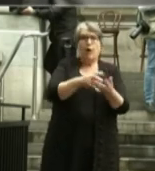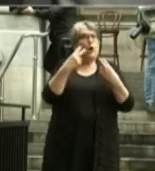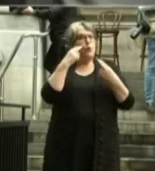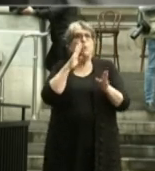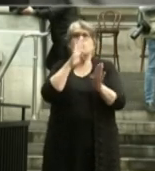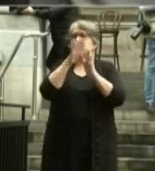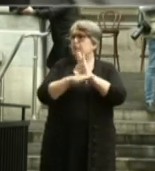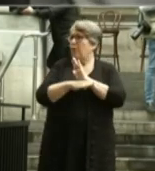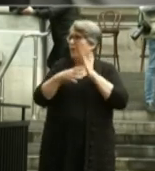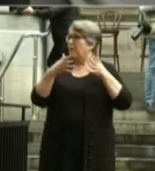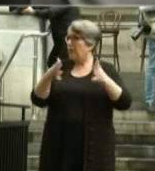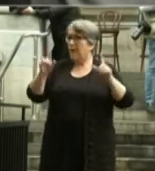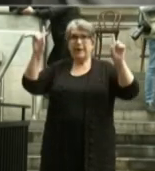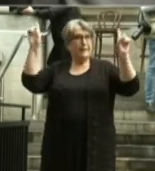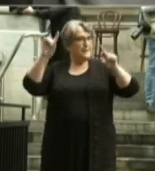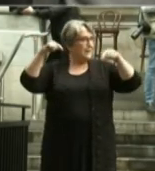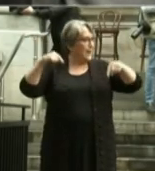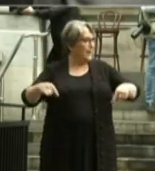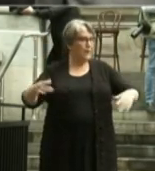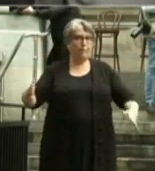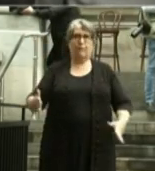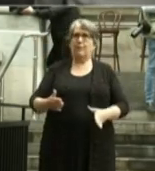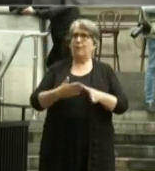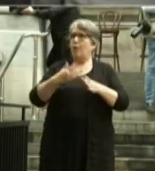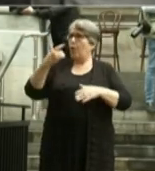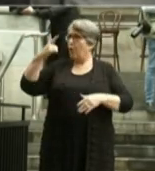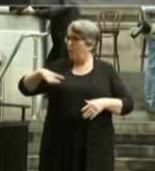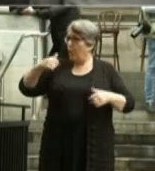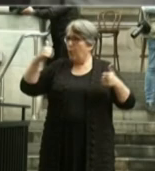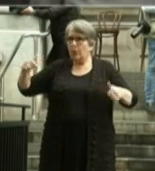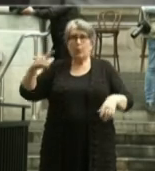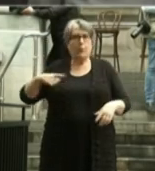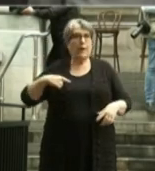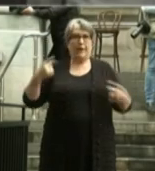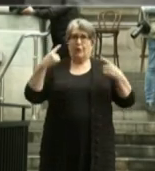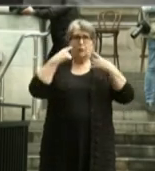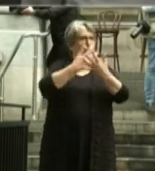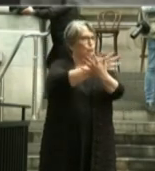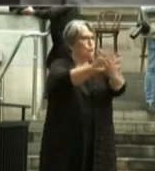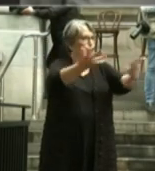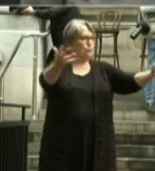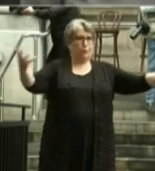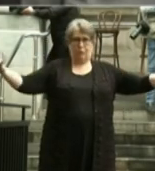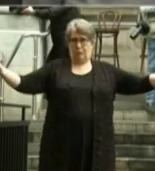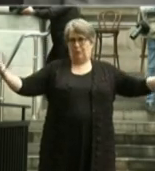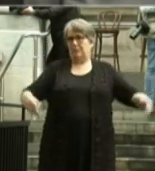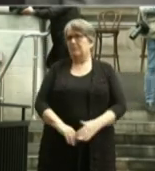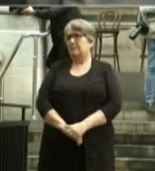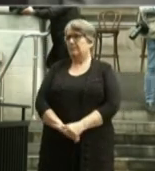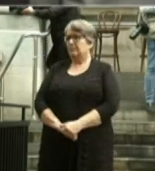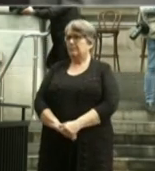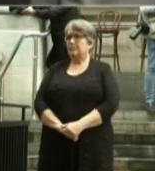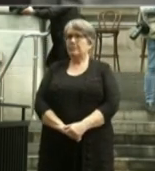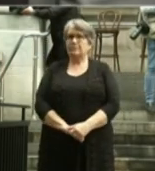normally private, but today, for the very best of reasons, took place in front of you all.